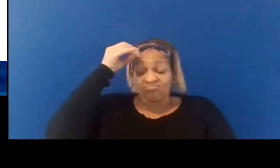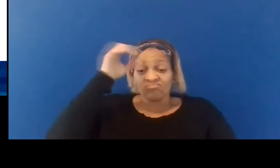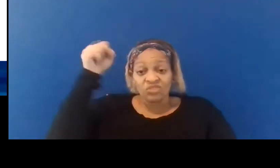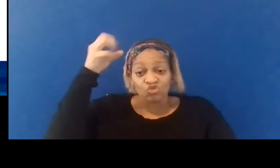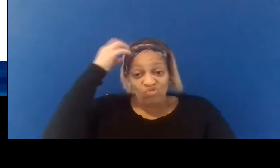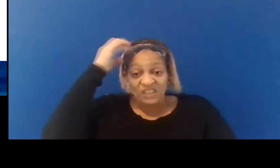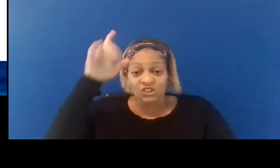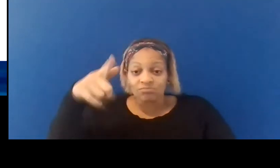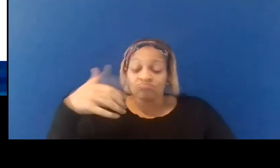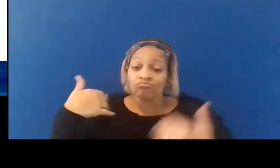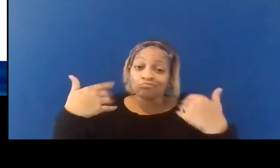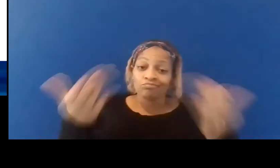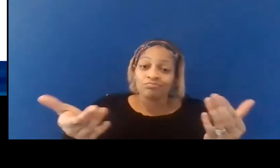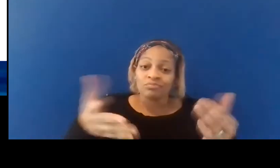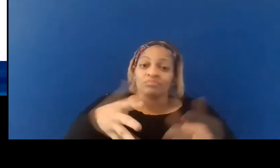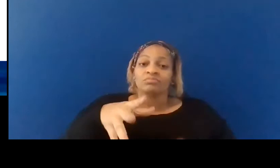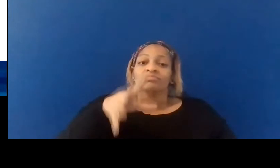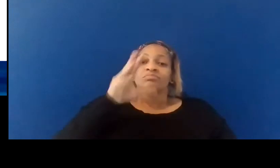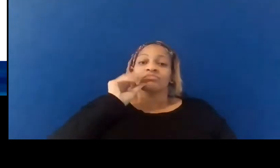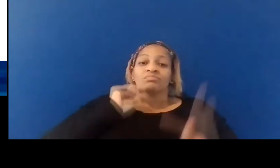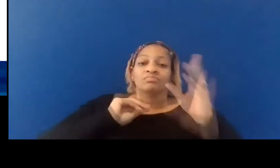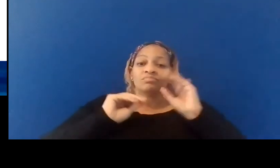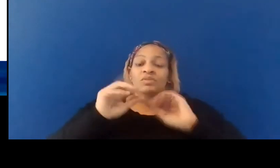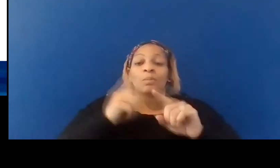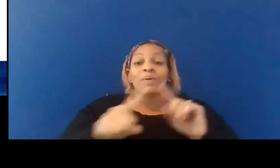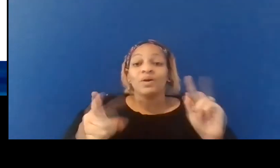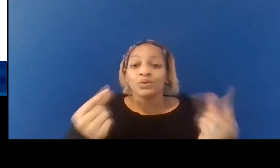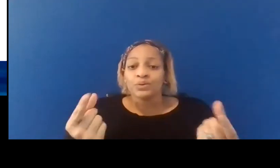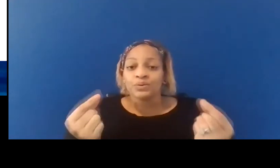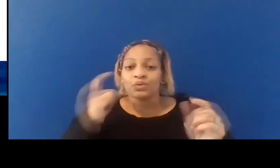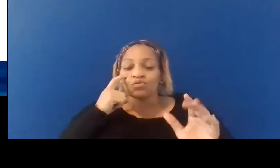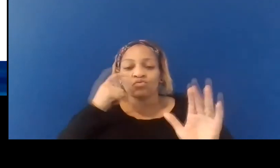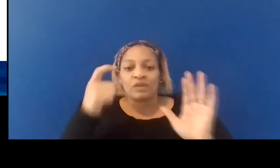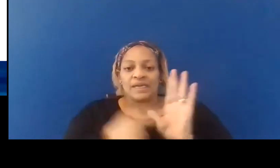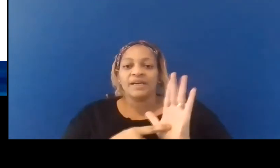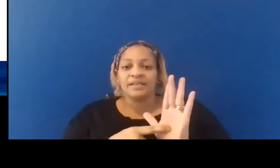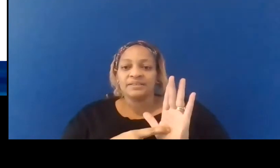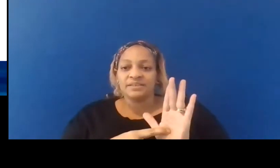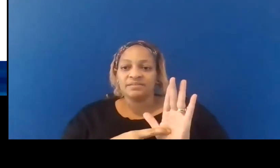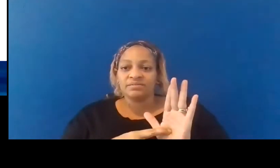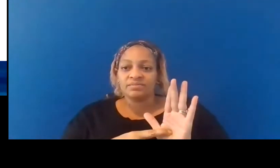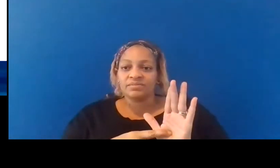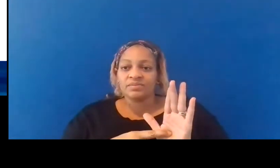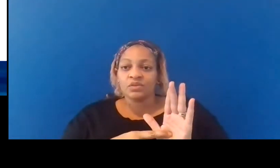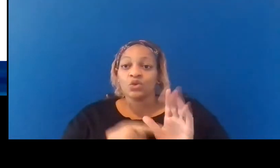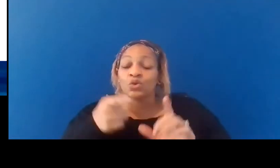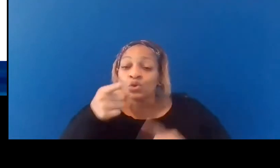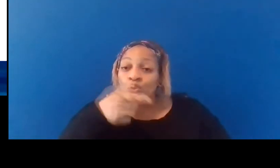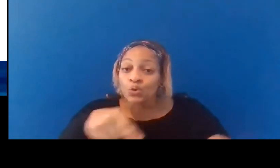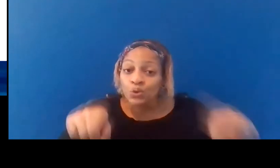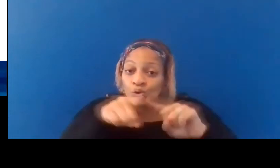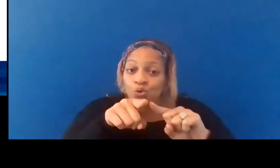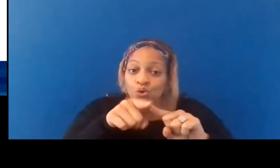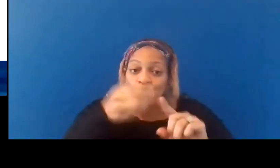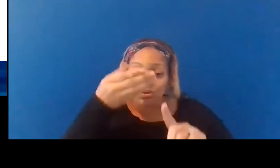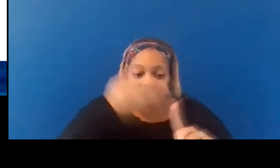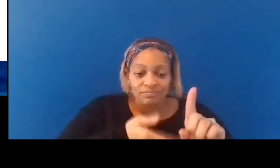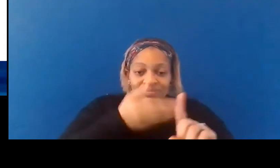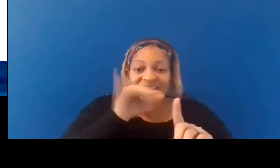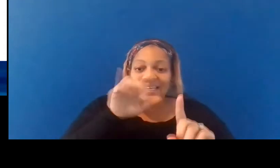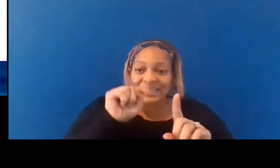is you need to do, but recognize it. You are it. It is